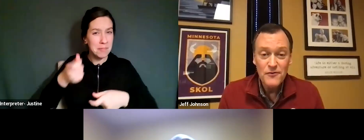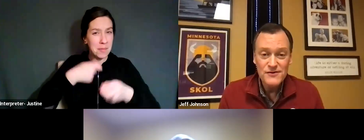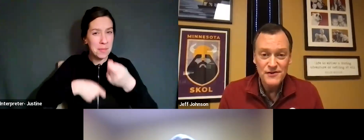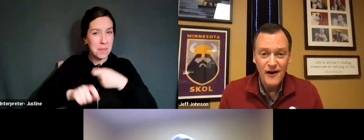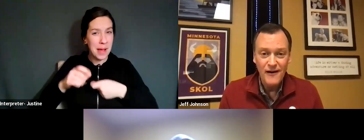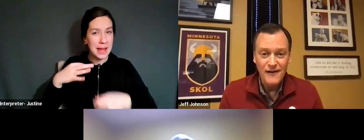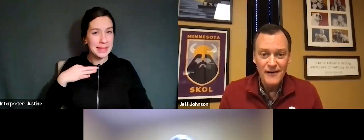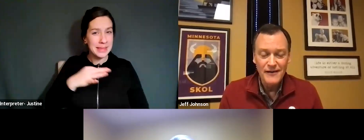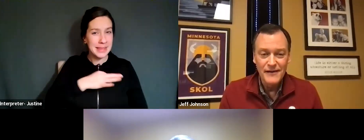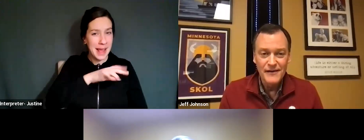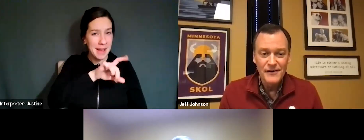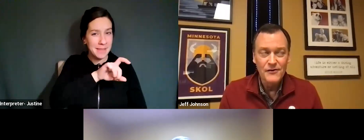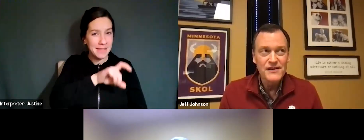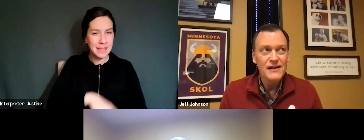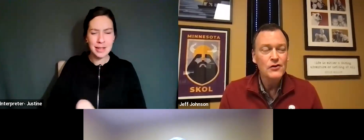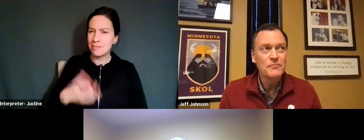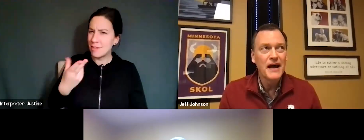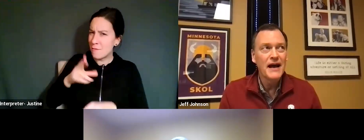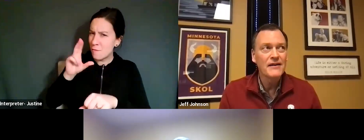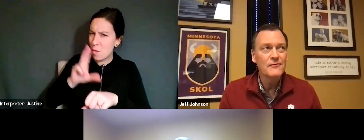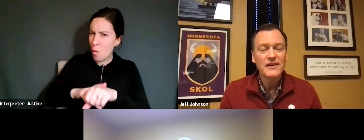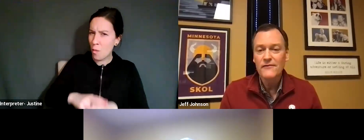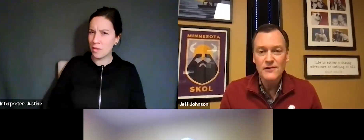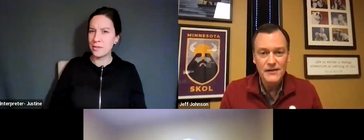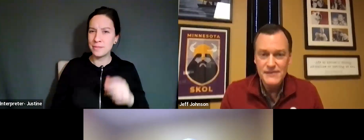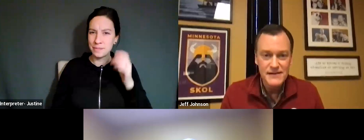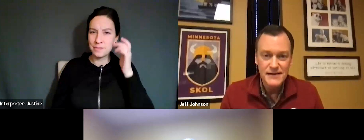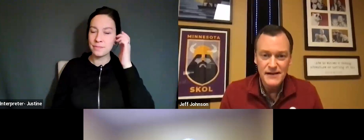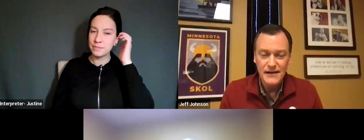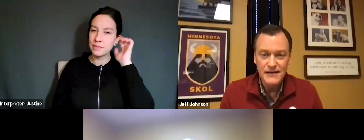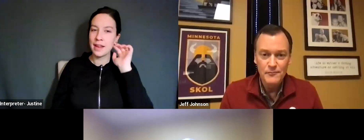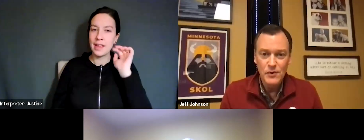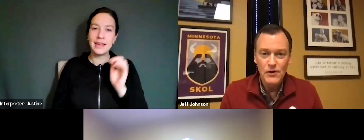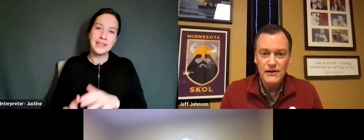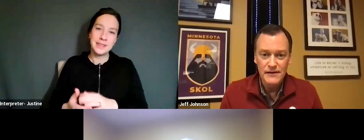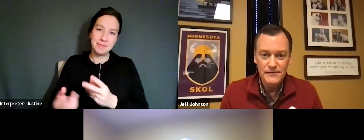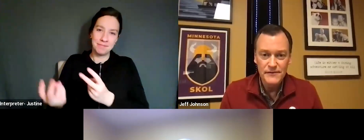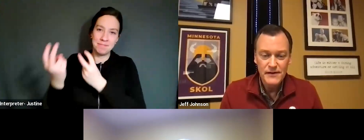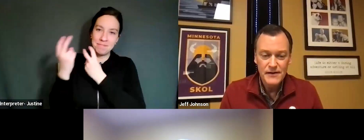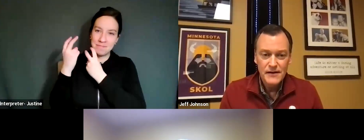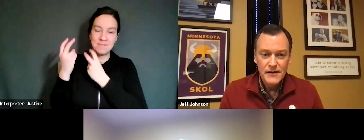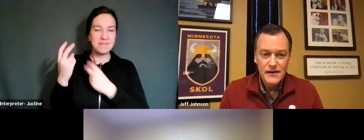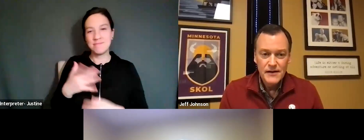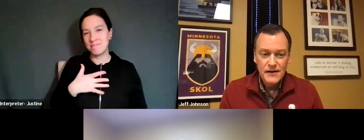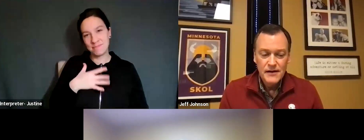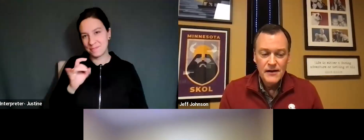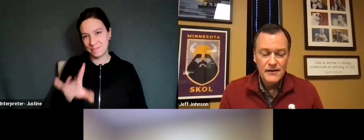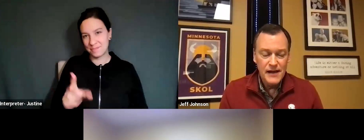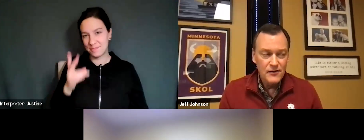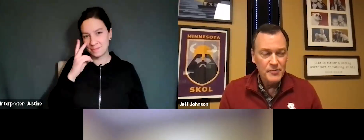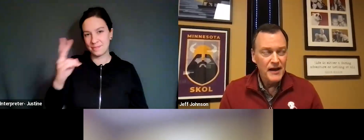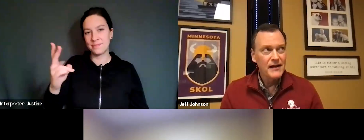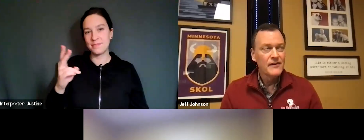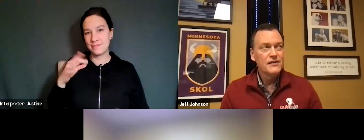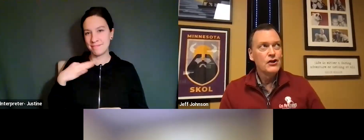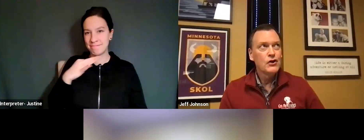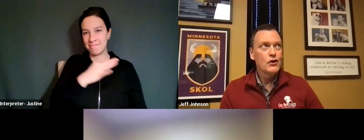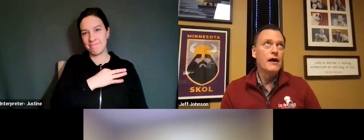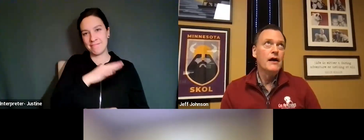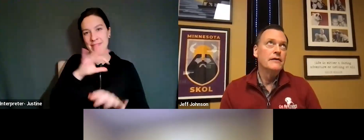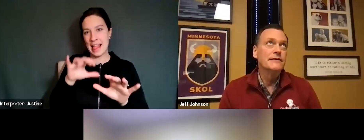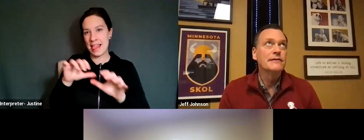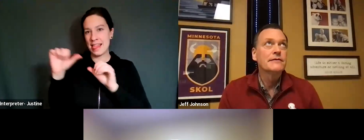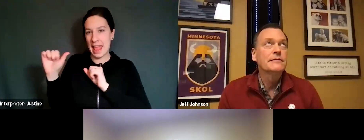Well, of course there are. And, you know, as I look back, we never like to see any employee leave. As I look back on the